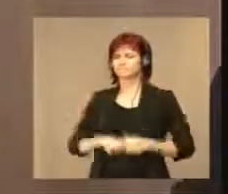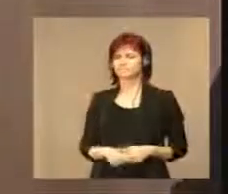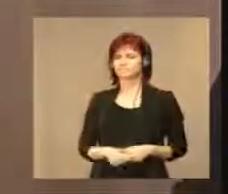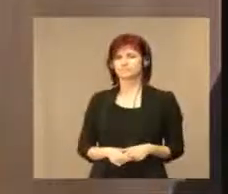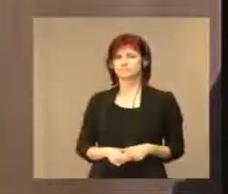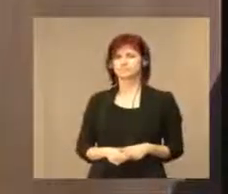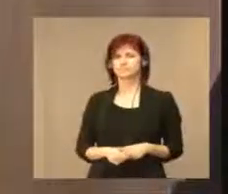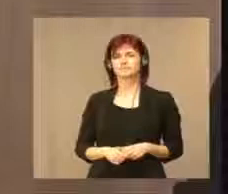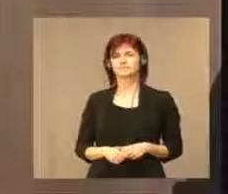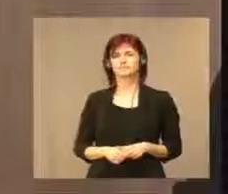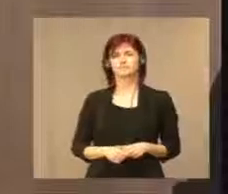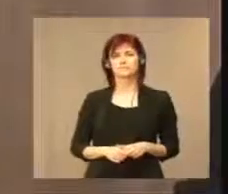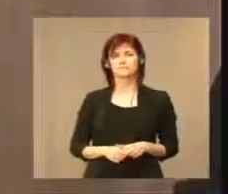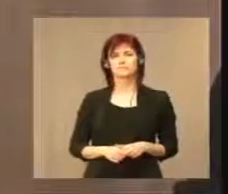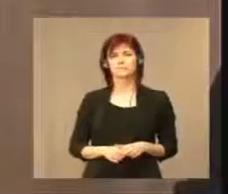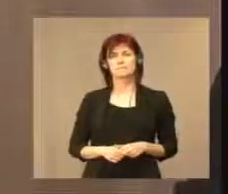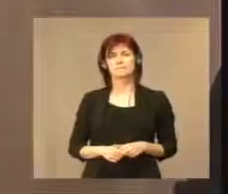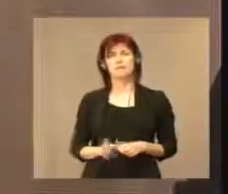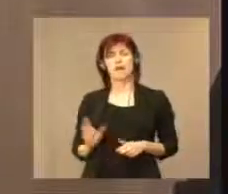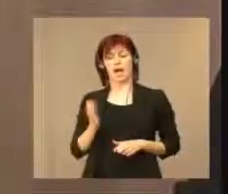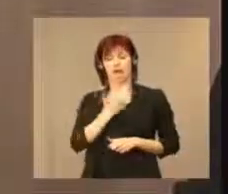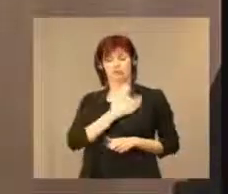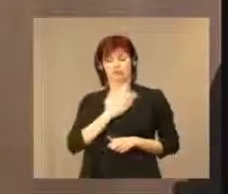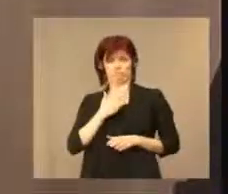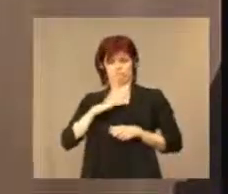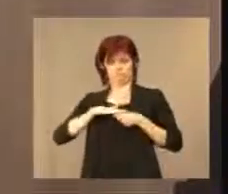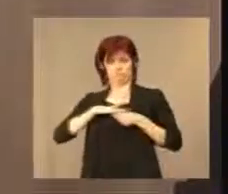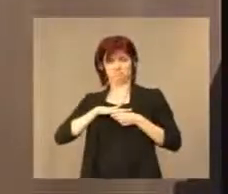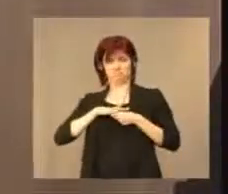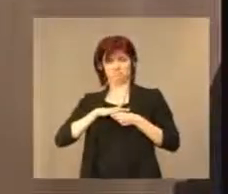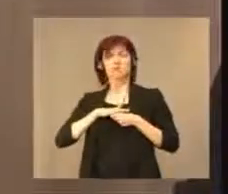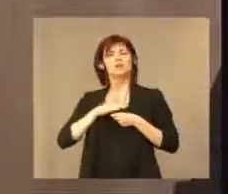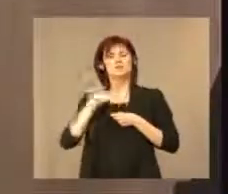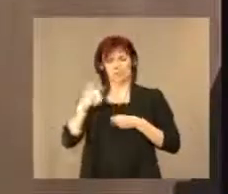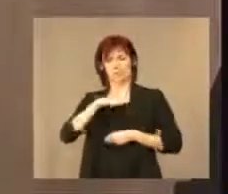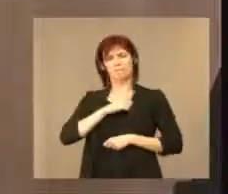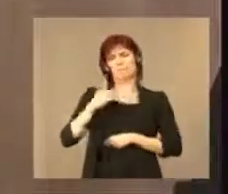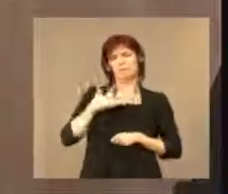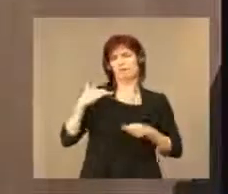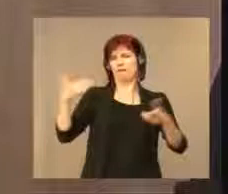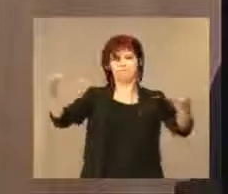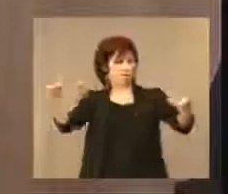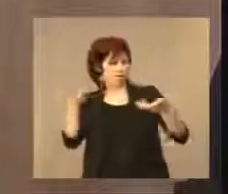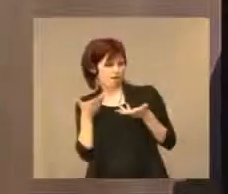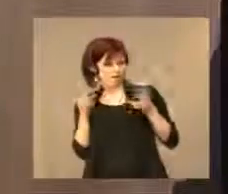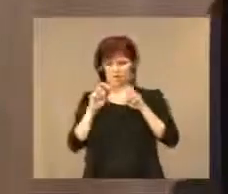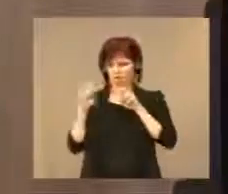In our territory, we hold talking circles. And I can tell you that they're not easy to